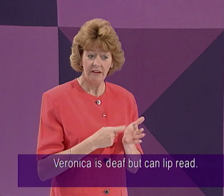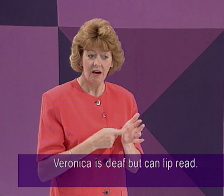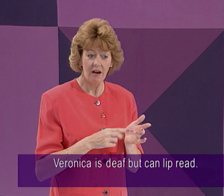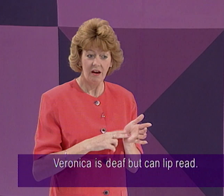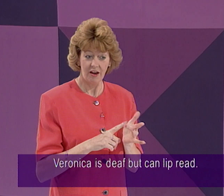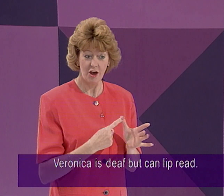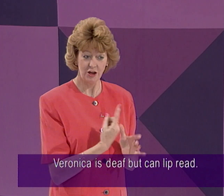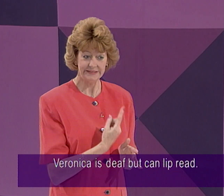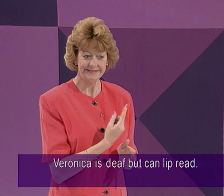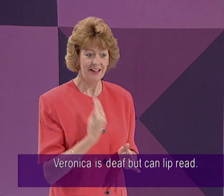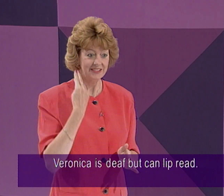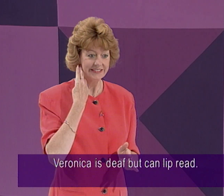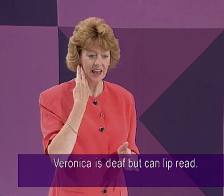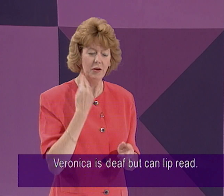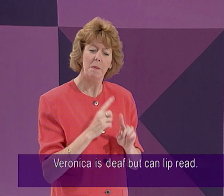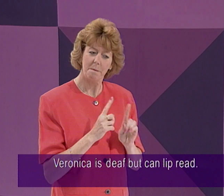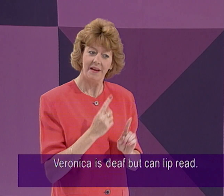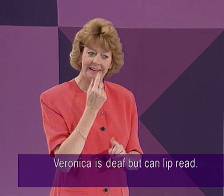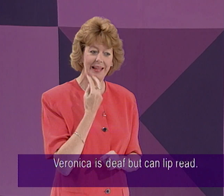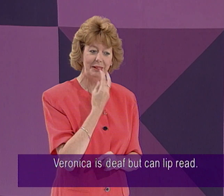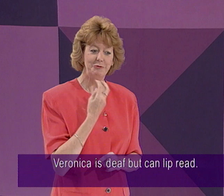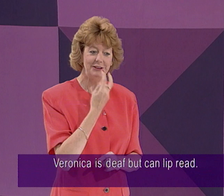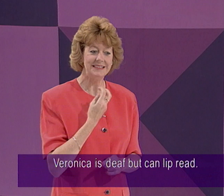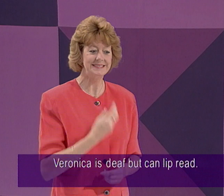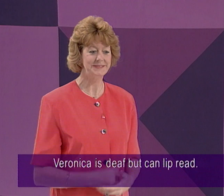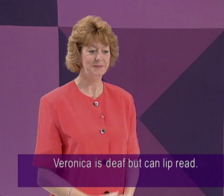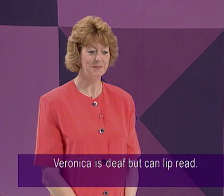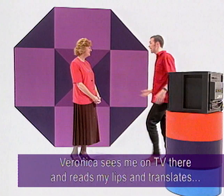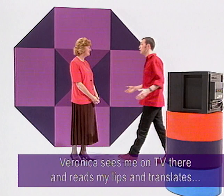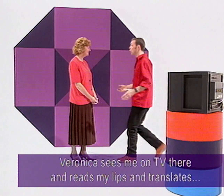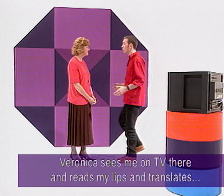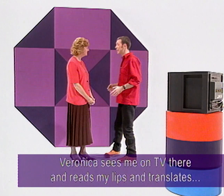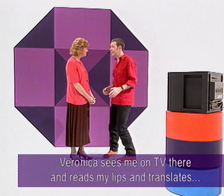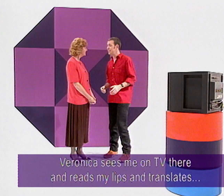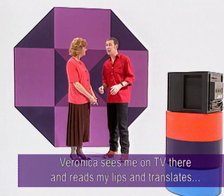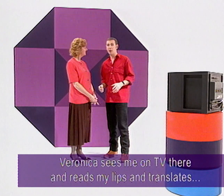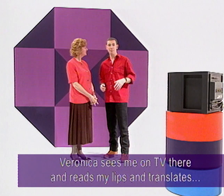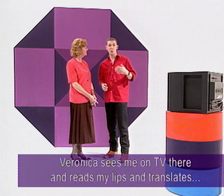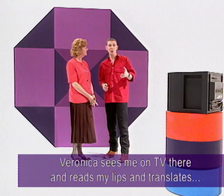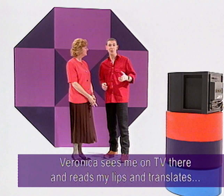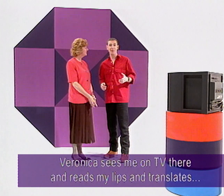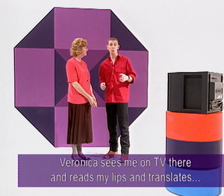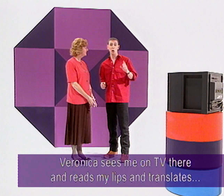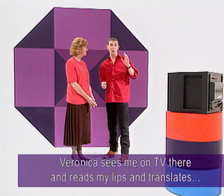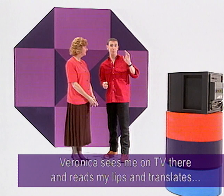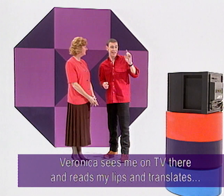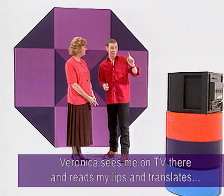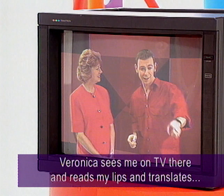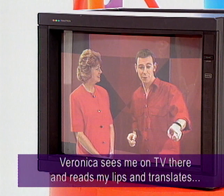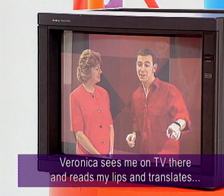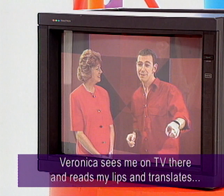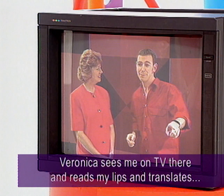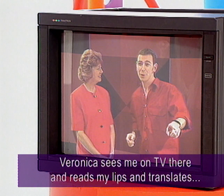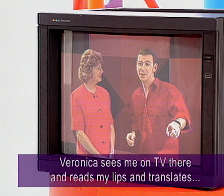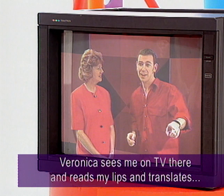herself is deaf, but can lip read. Veronica, thank you for coming in. Now, Veronica's been watching me